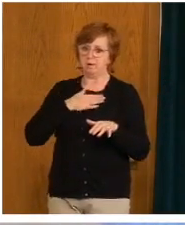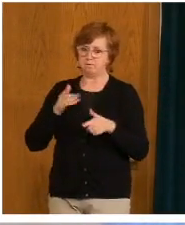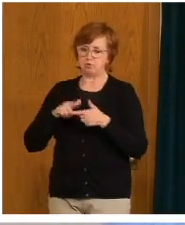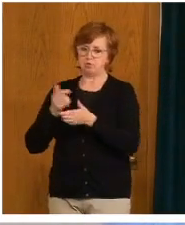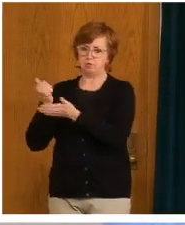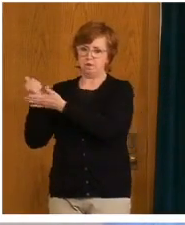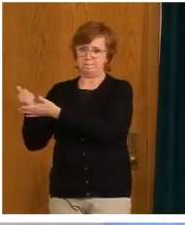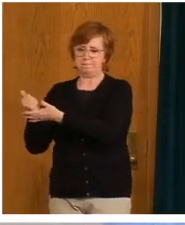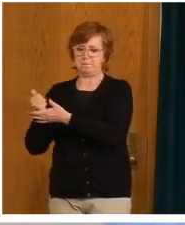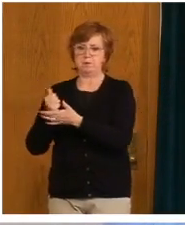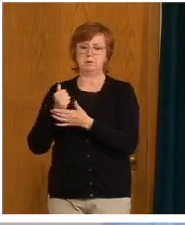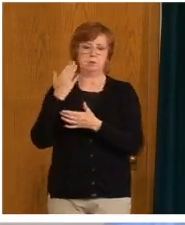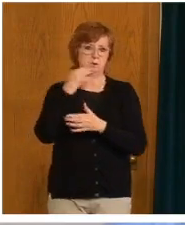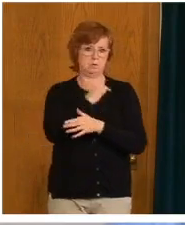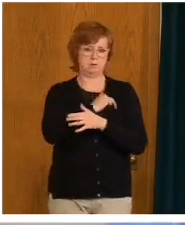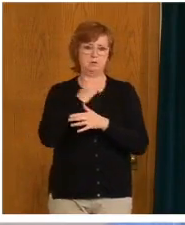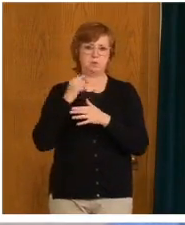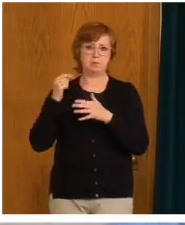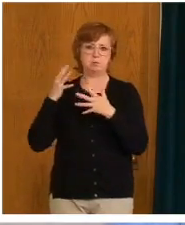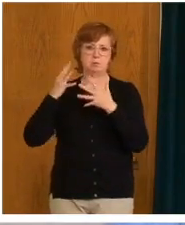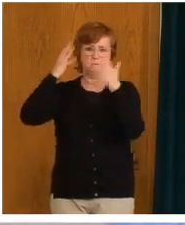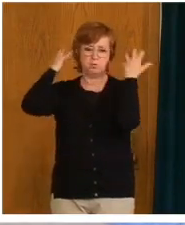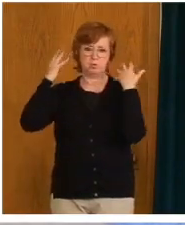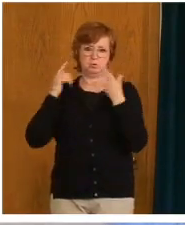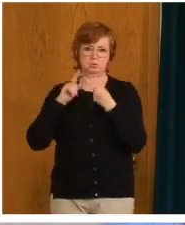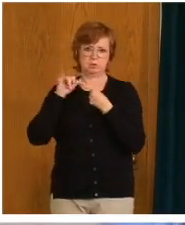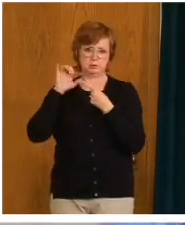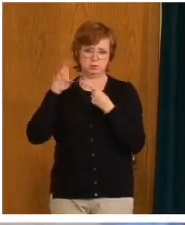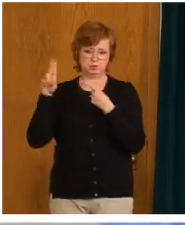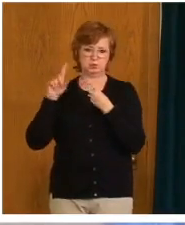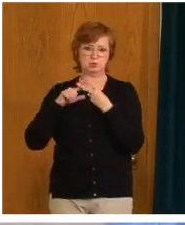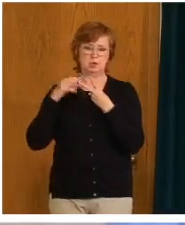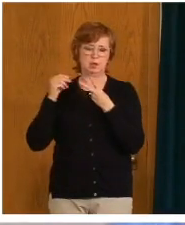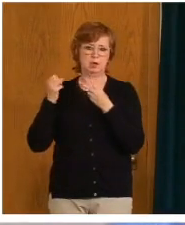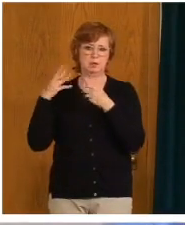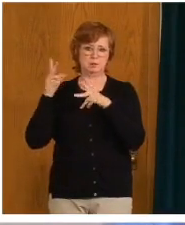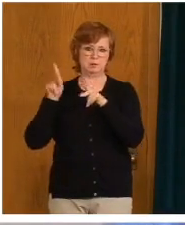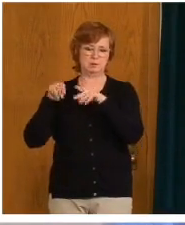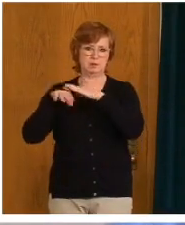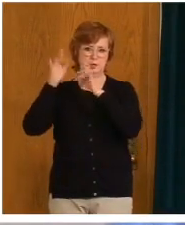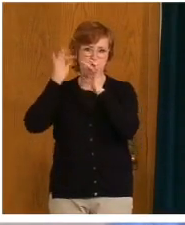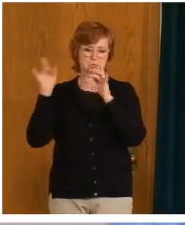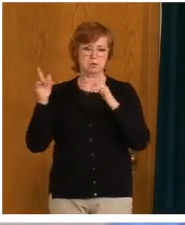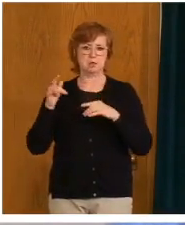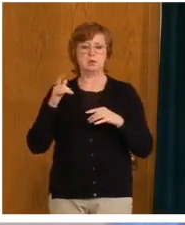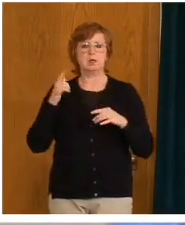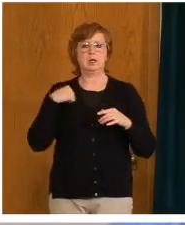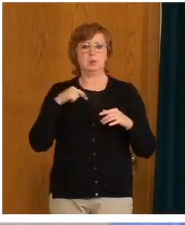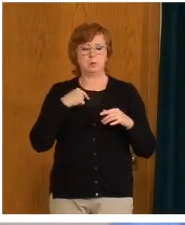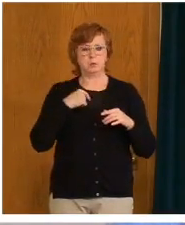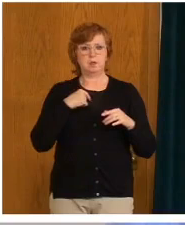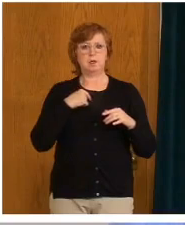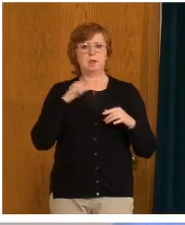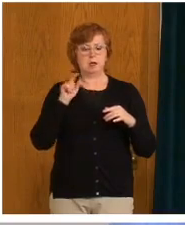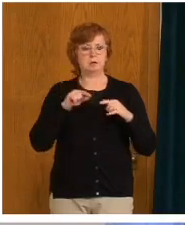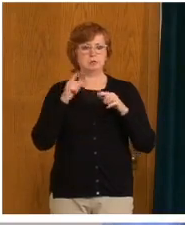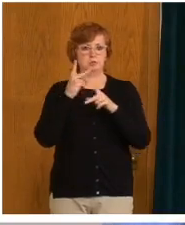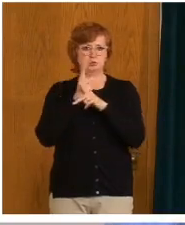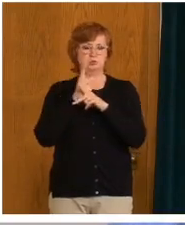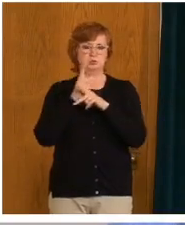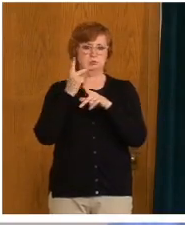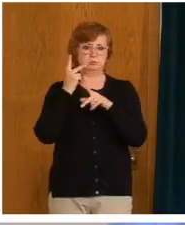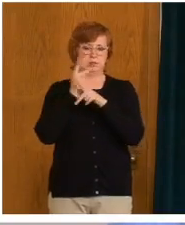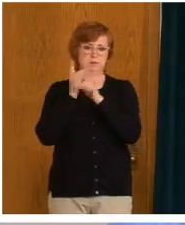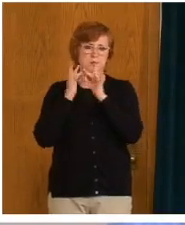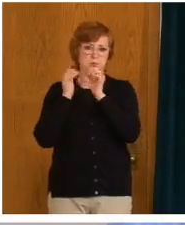respect to both ICU patients and hospitalizations. So the teams have directly connected and will continue to connect on a daily basis. We're planning